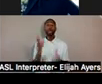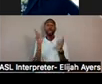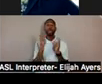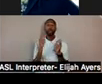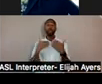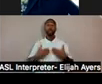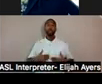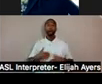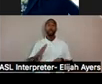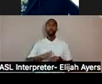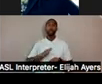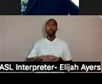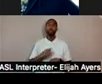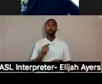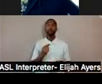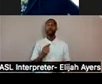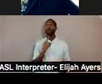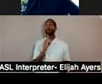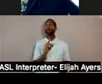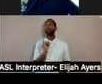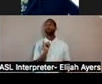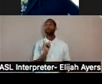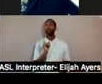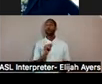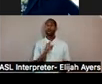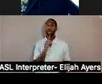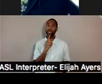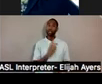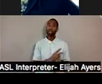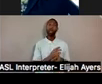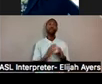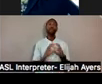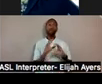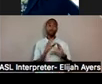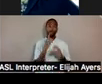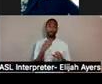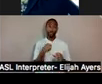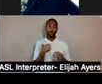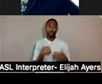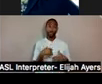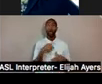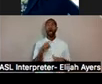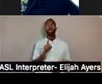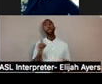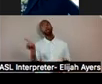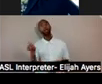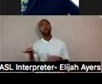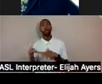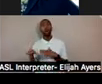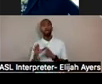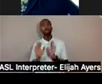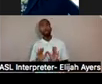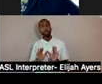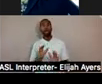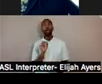body cues, right? We can say, ooh, this is a tough conversation for me. I actually need to go for a walk.